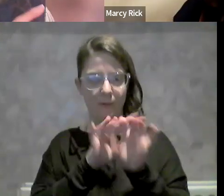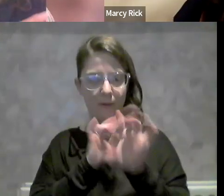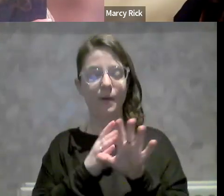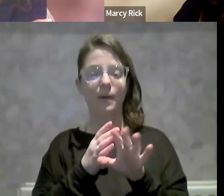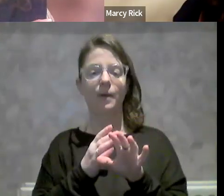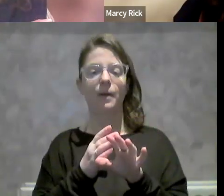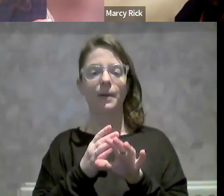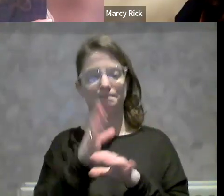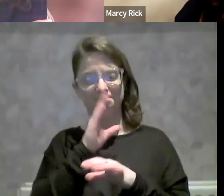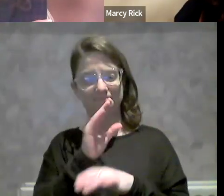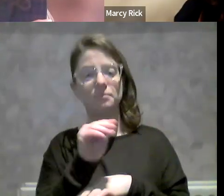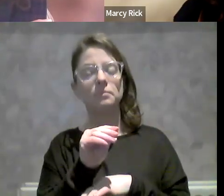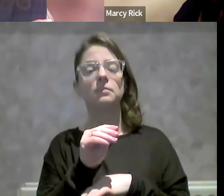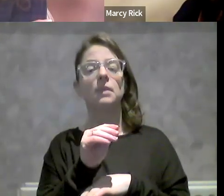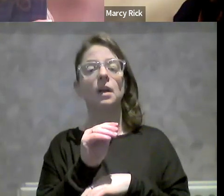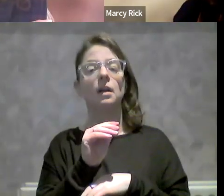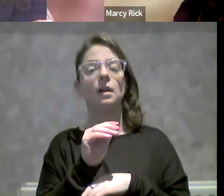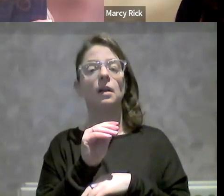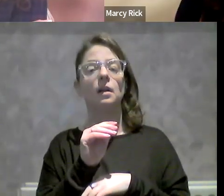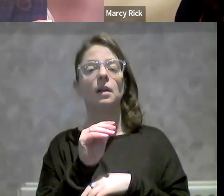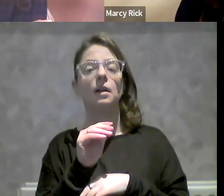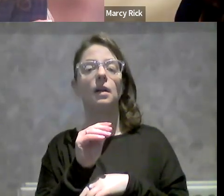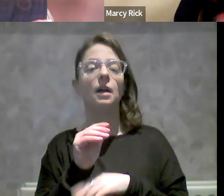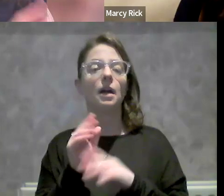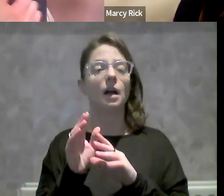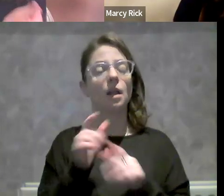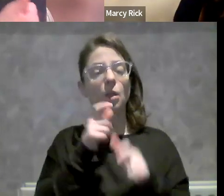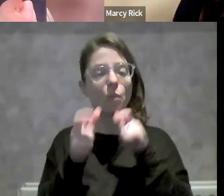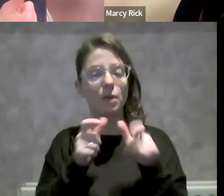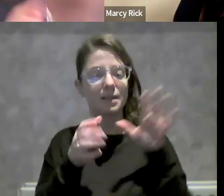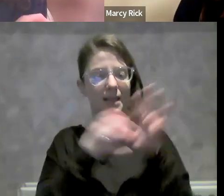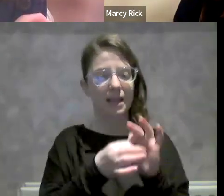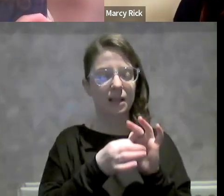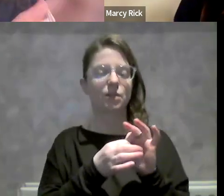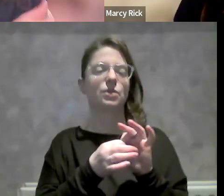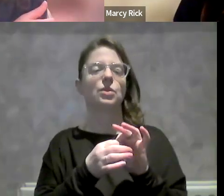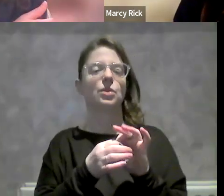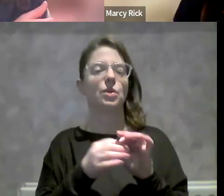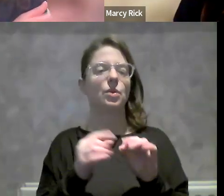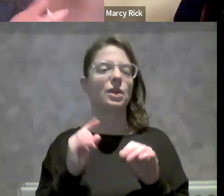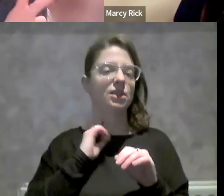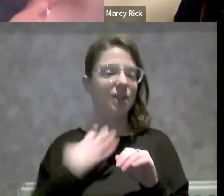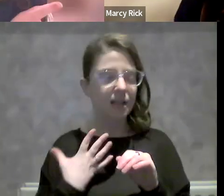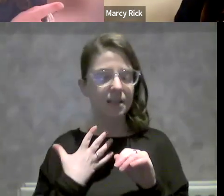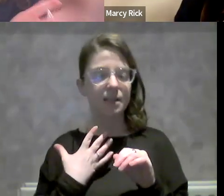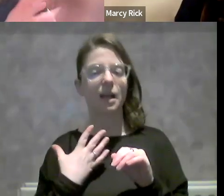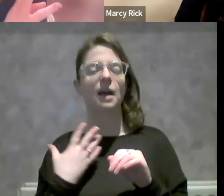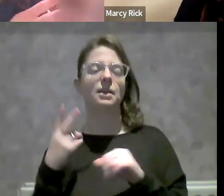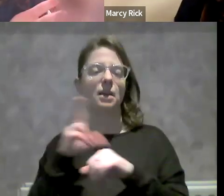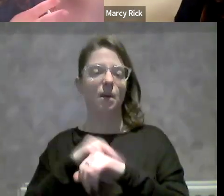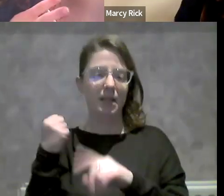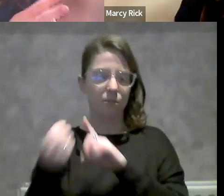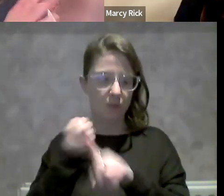do note that their performance will include allusions to genocide, police profiling, brutality, racism, and